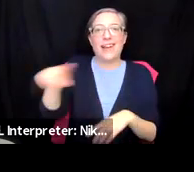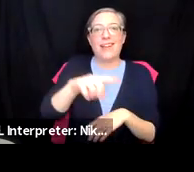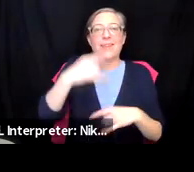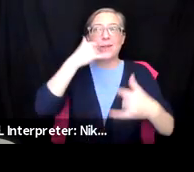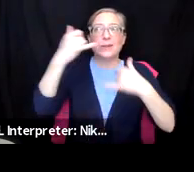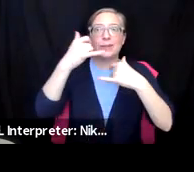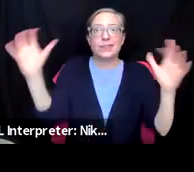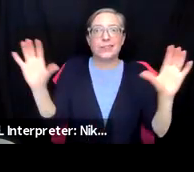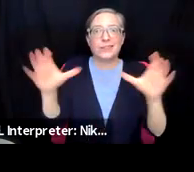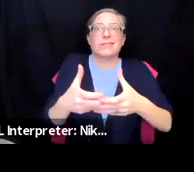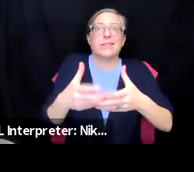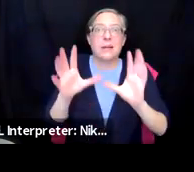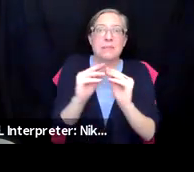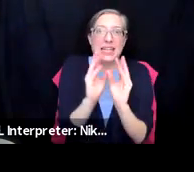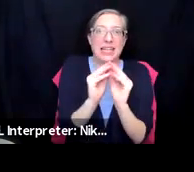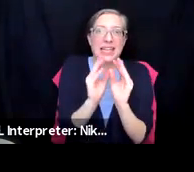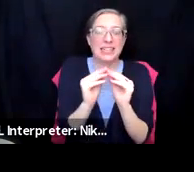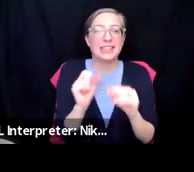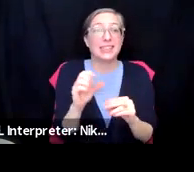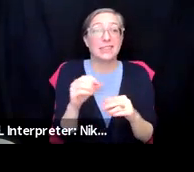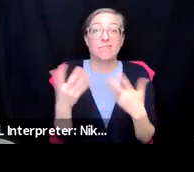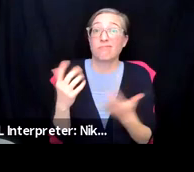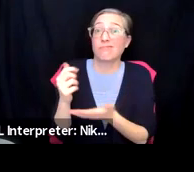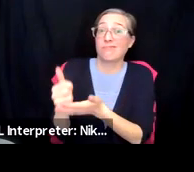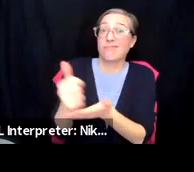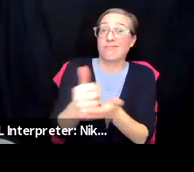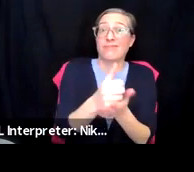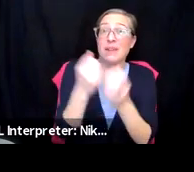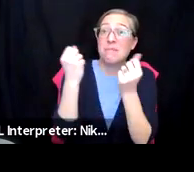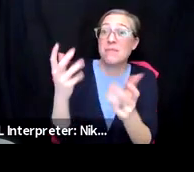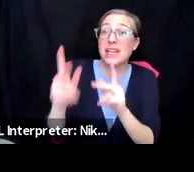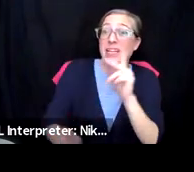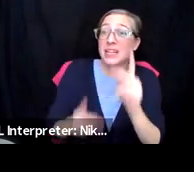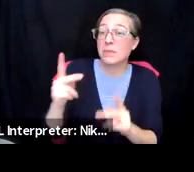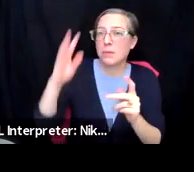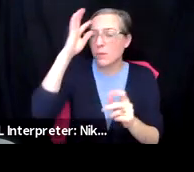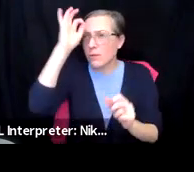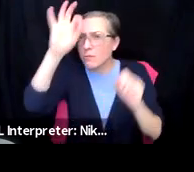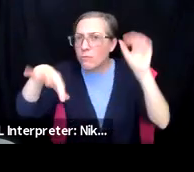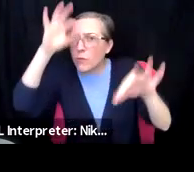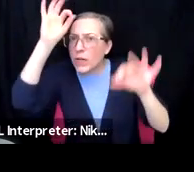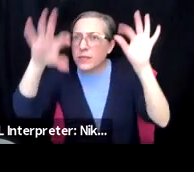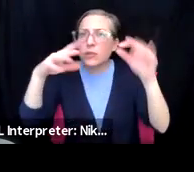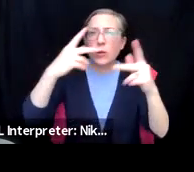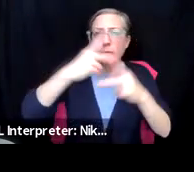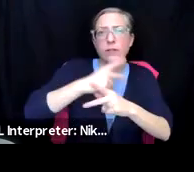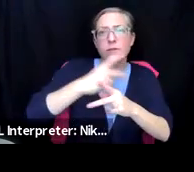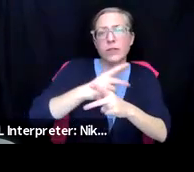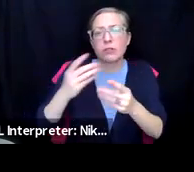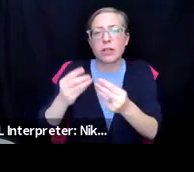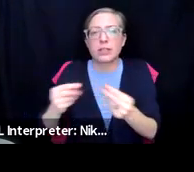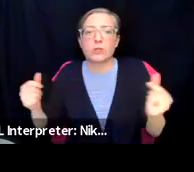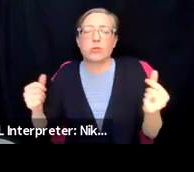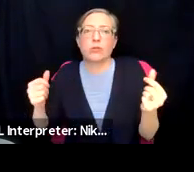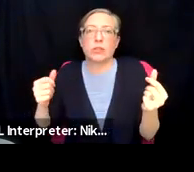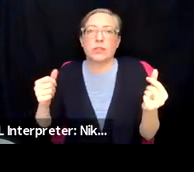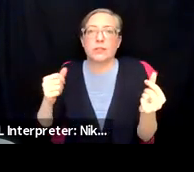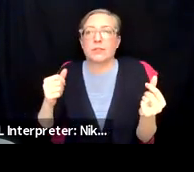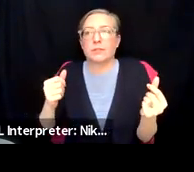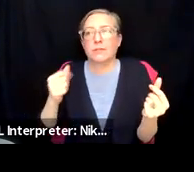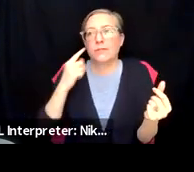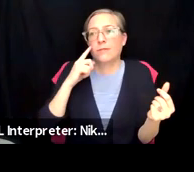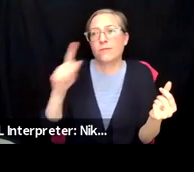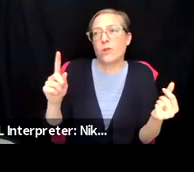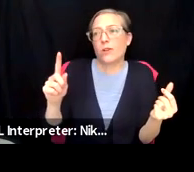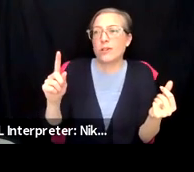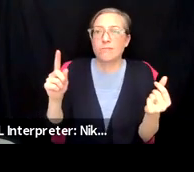of folks find and problem solve different situations that given that working alone in a silo, they probably